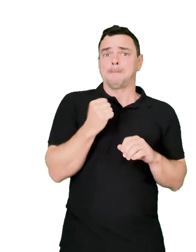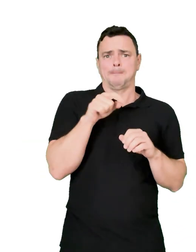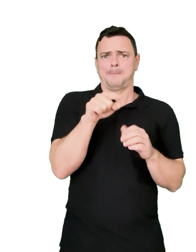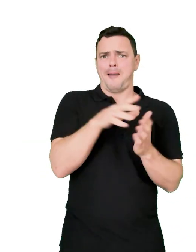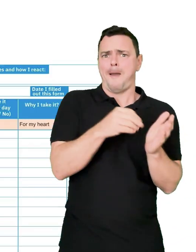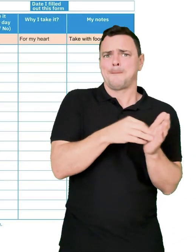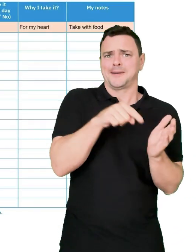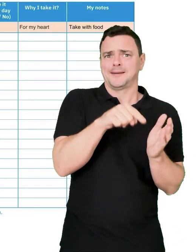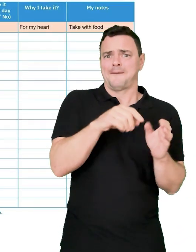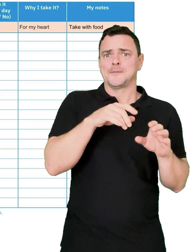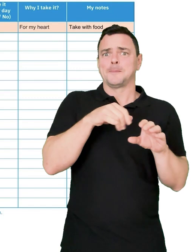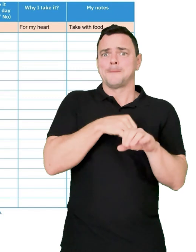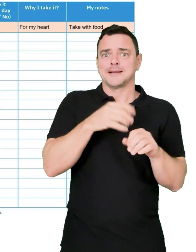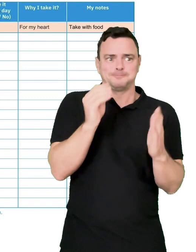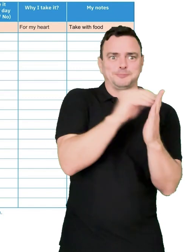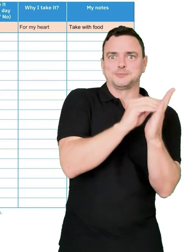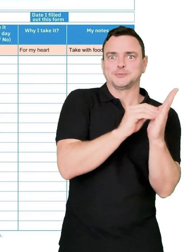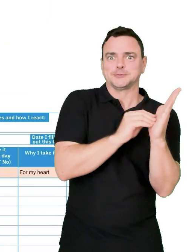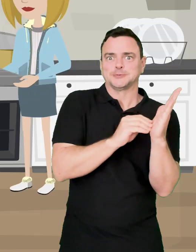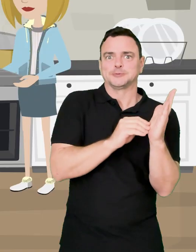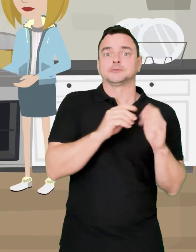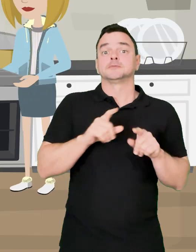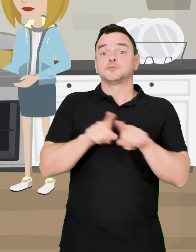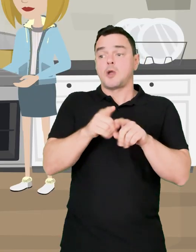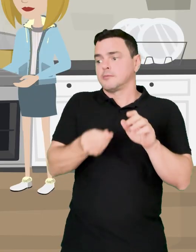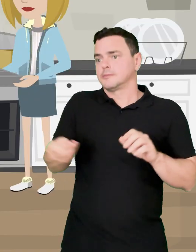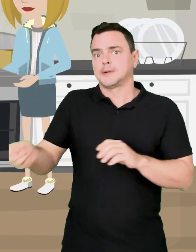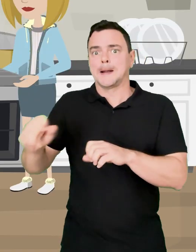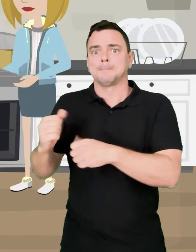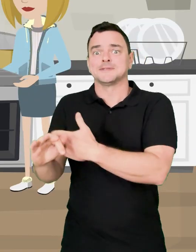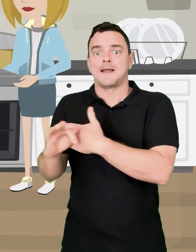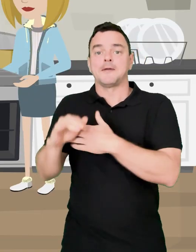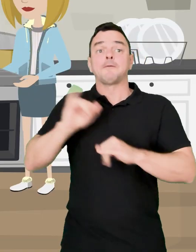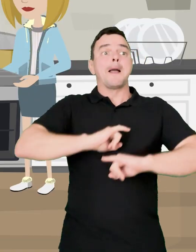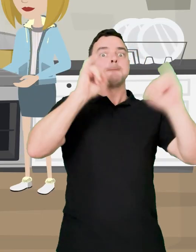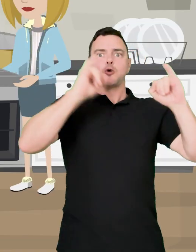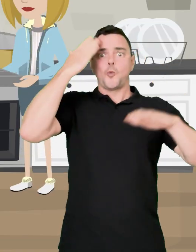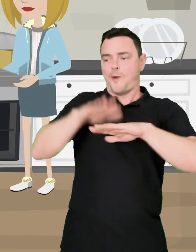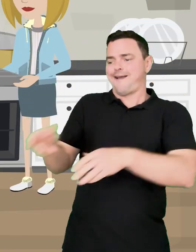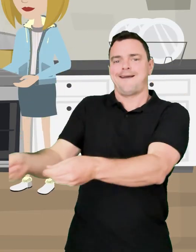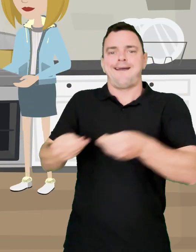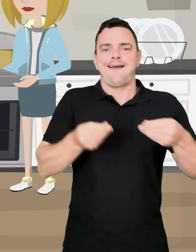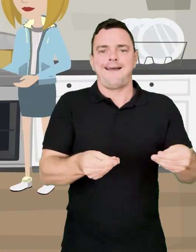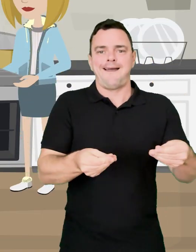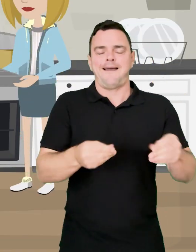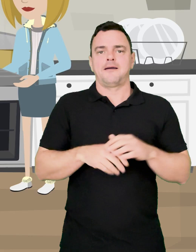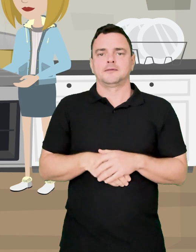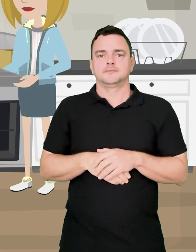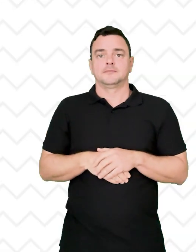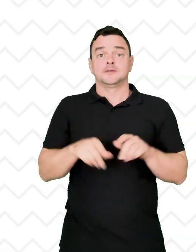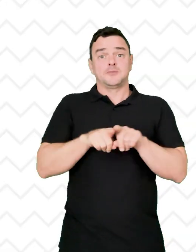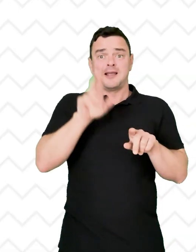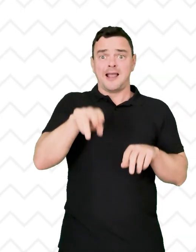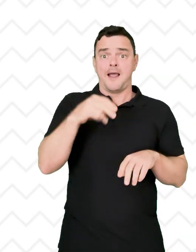Remember, keep a copy for yourself to keep track of your medicines. Keep it where you can easily find it in an